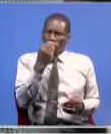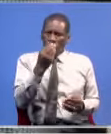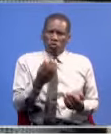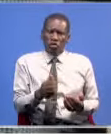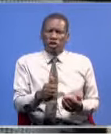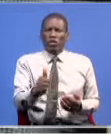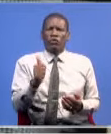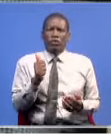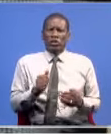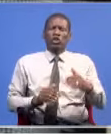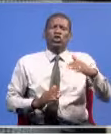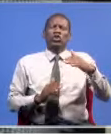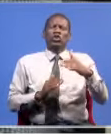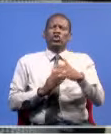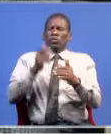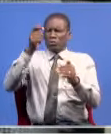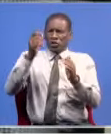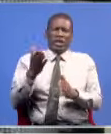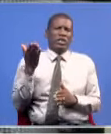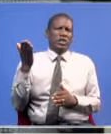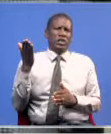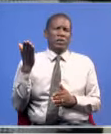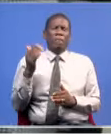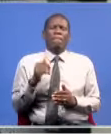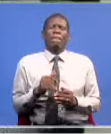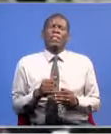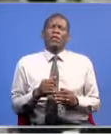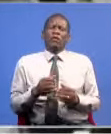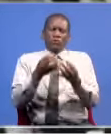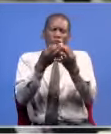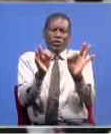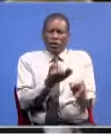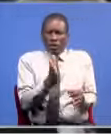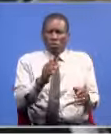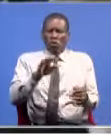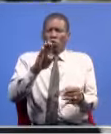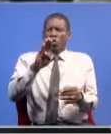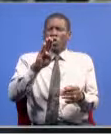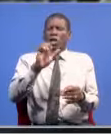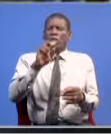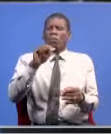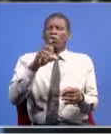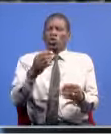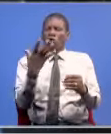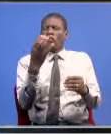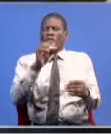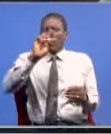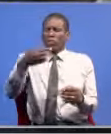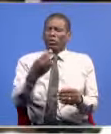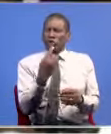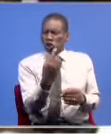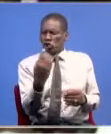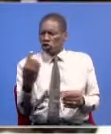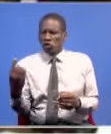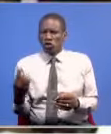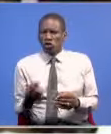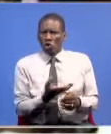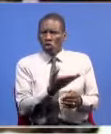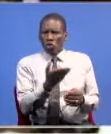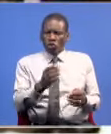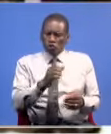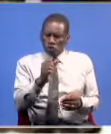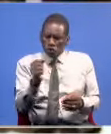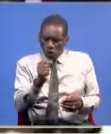sure. Senior Principal Magistrate Wandia Nyami released them on a bond of 50,000 Kenyan shillings each. Those aged